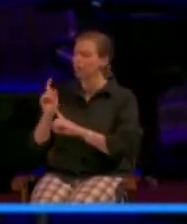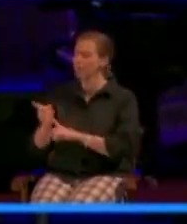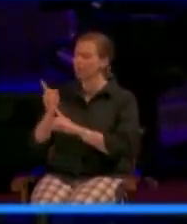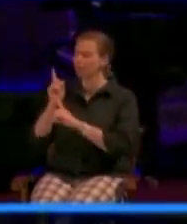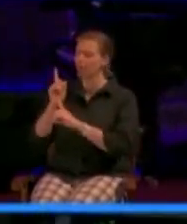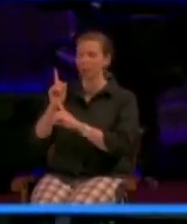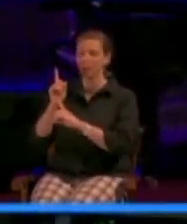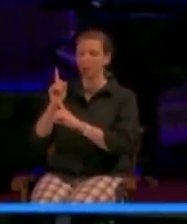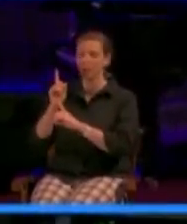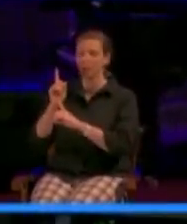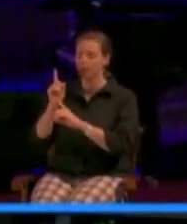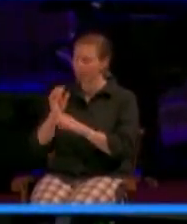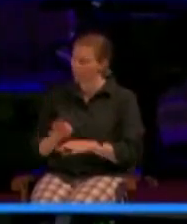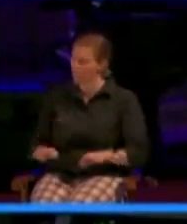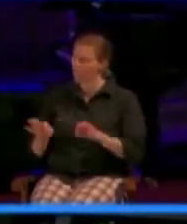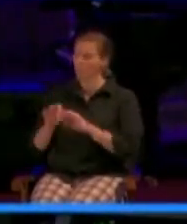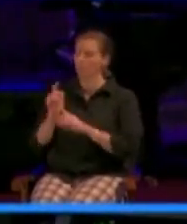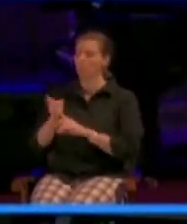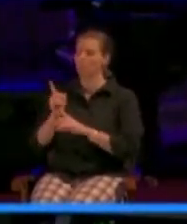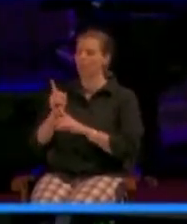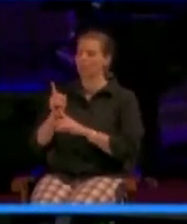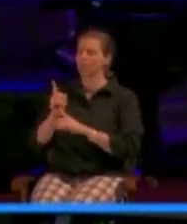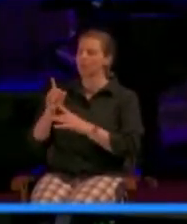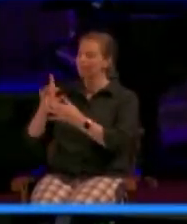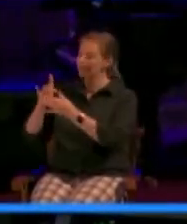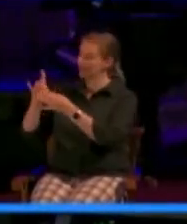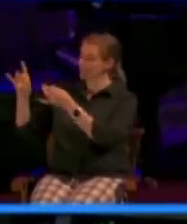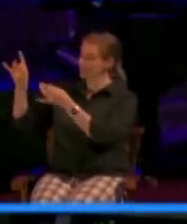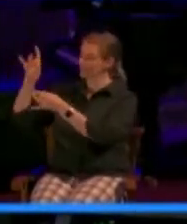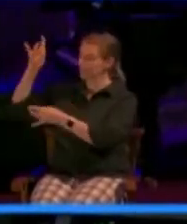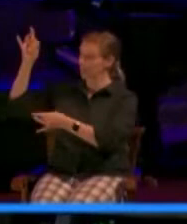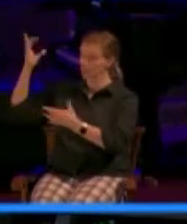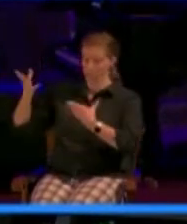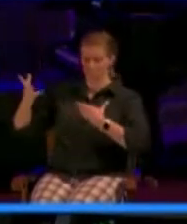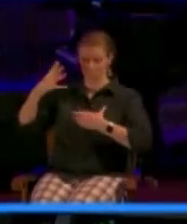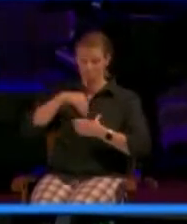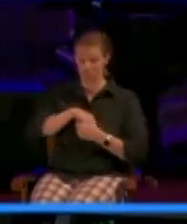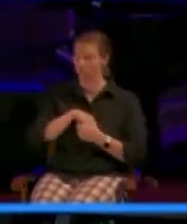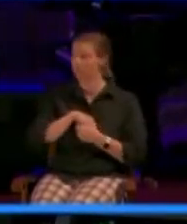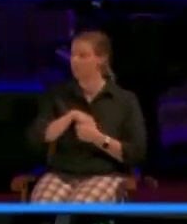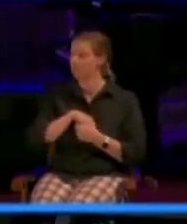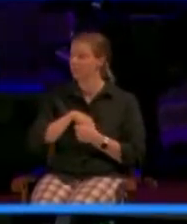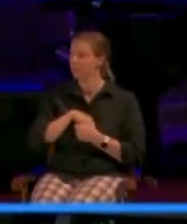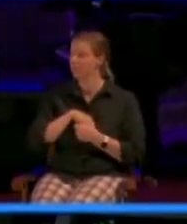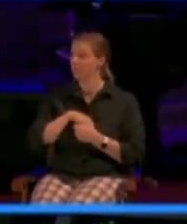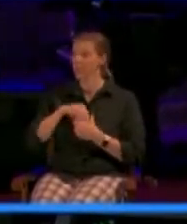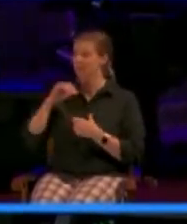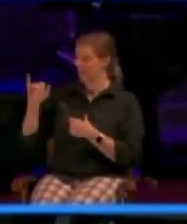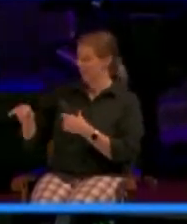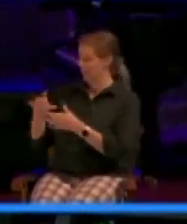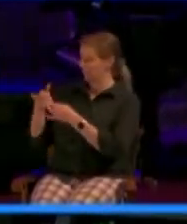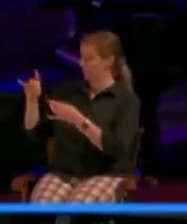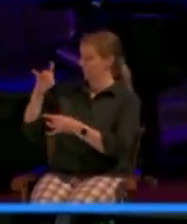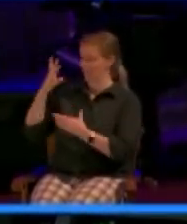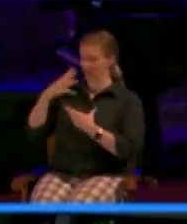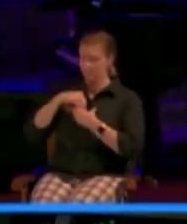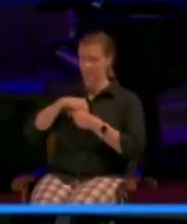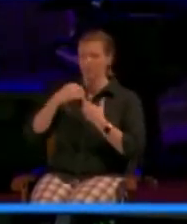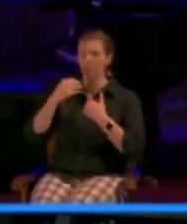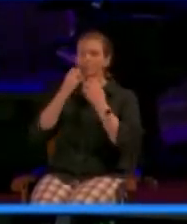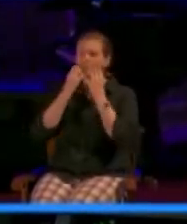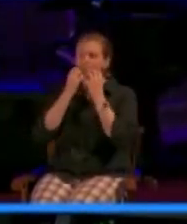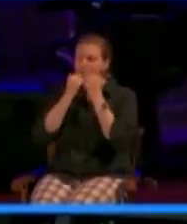within that person that just so wants the gospel that he would do anything, she